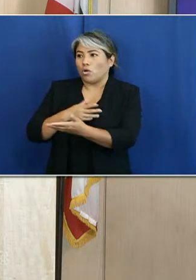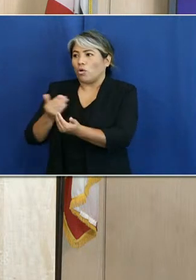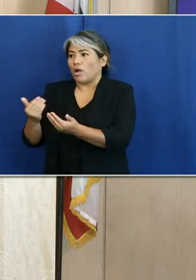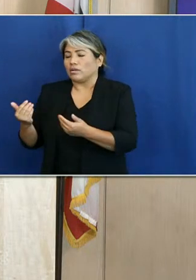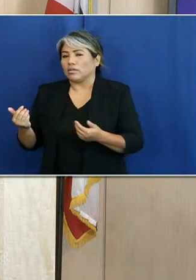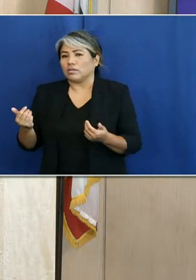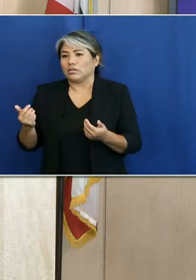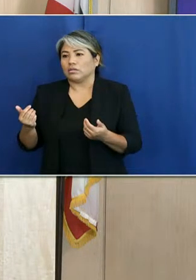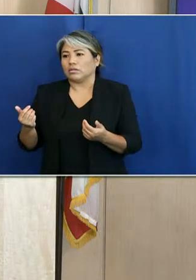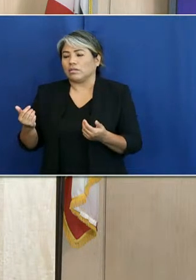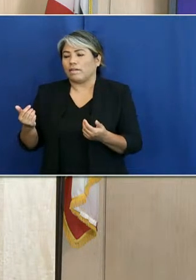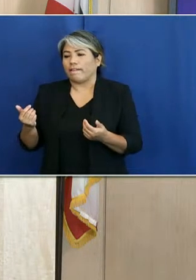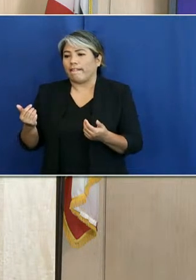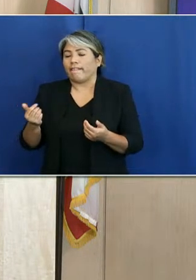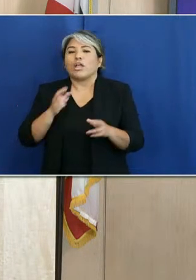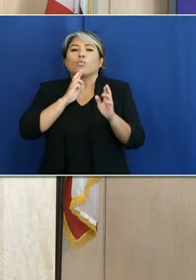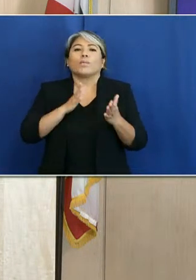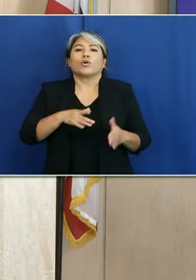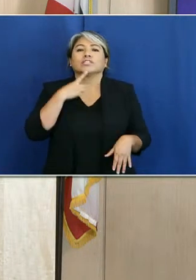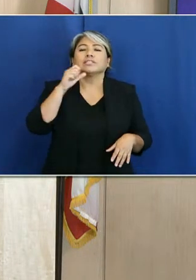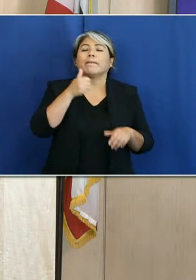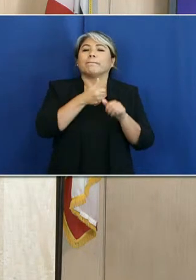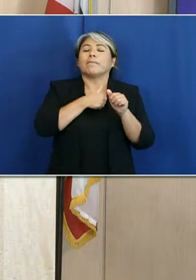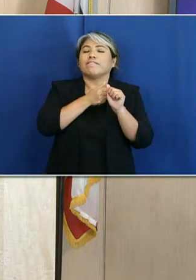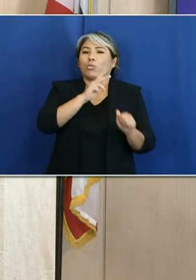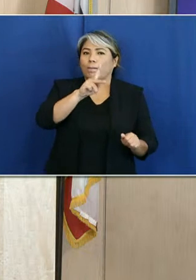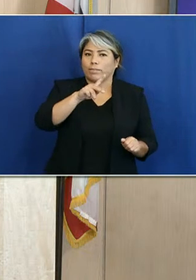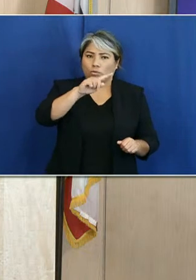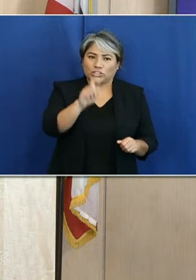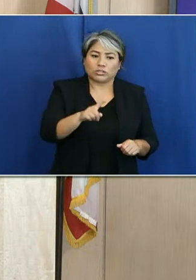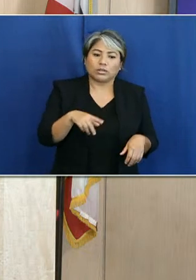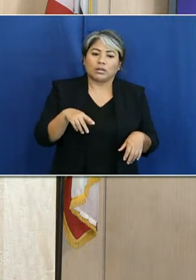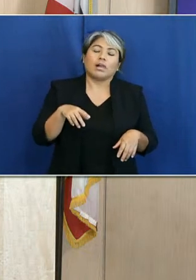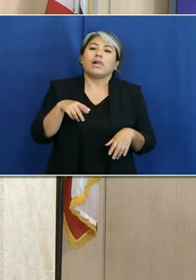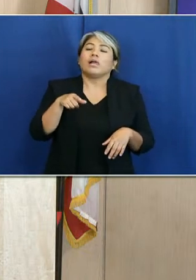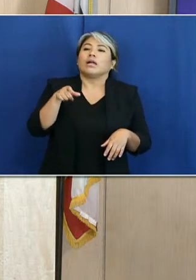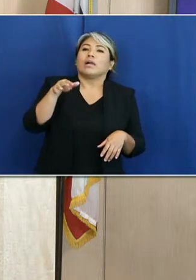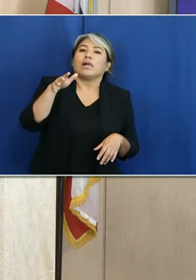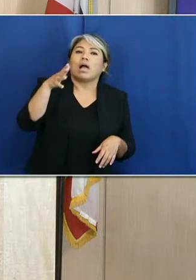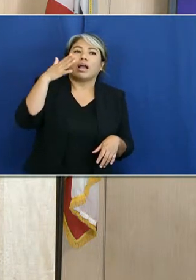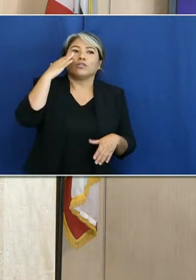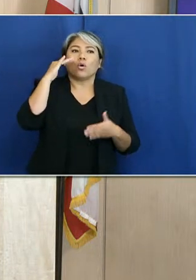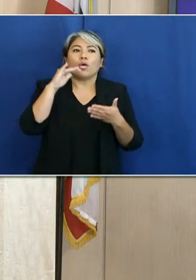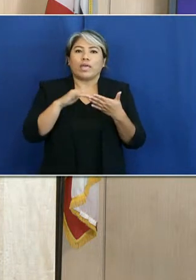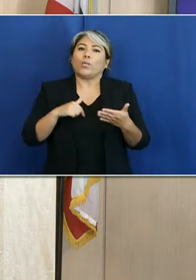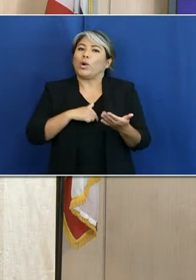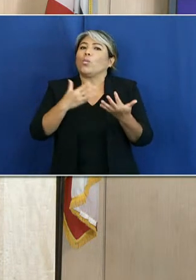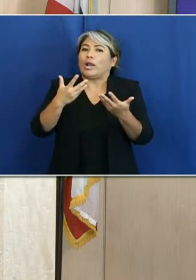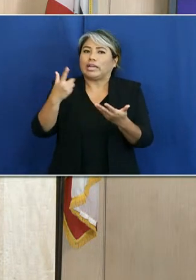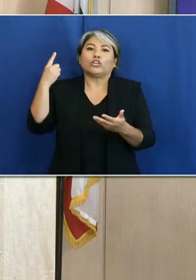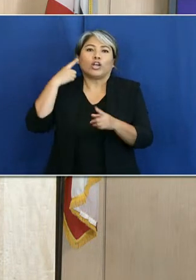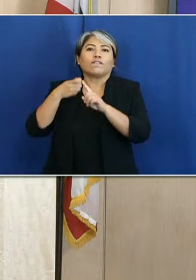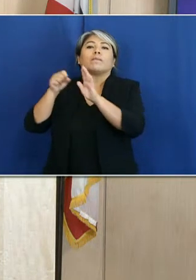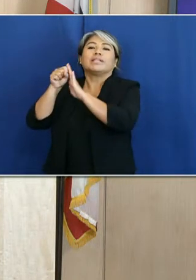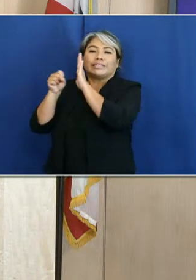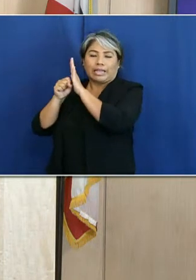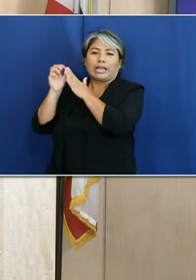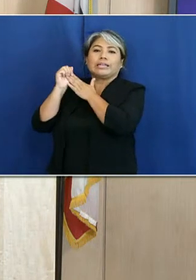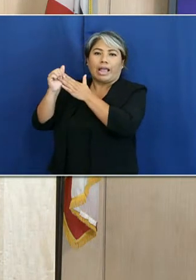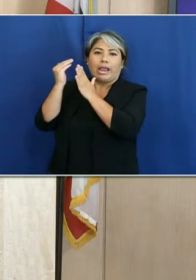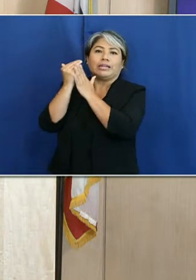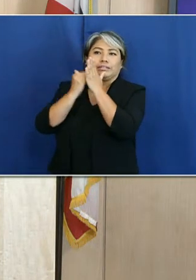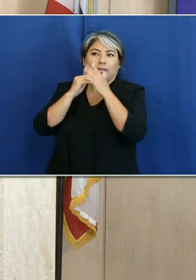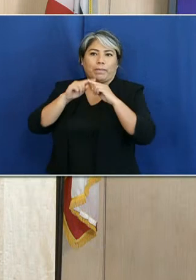go on. Yeah, my follow-up question is just to you to ask. I know we're waiting to hear from the state guidance